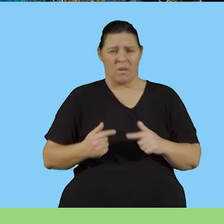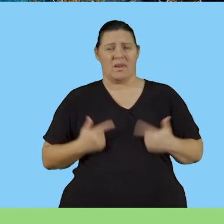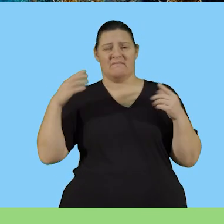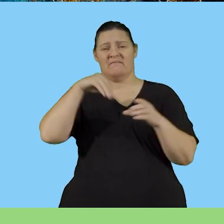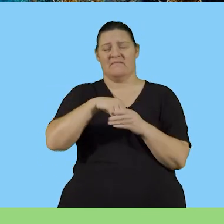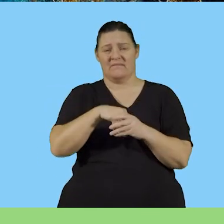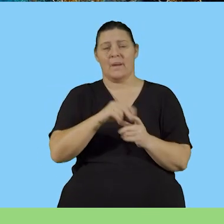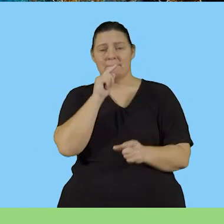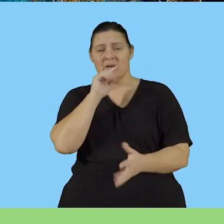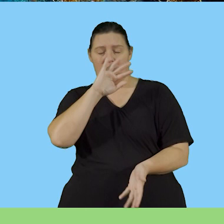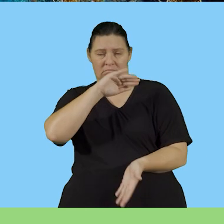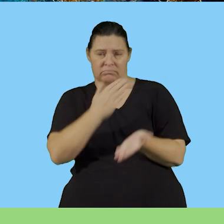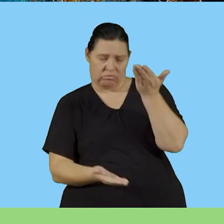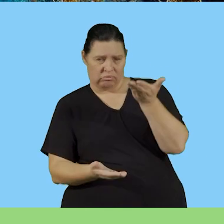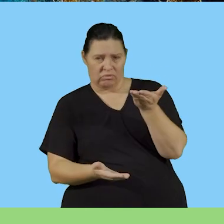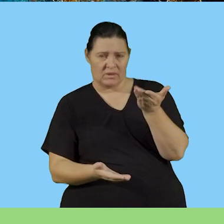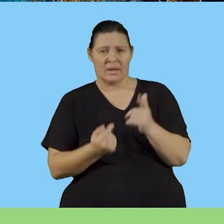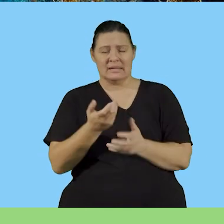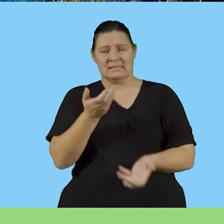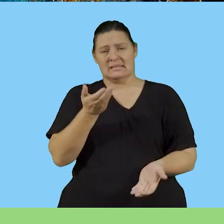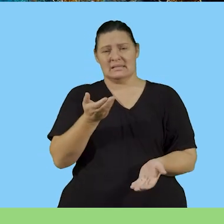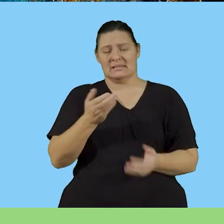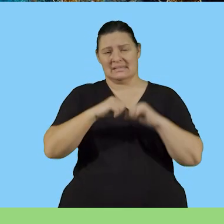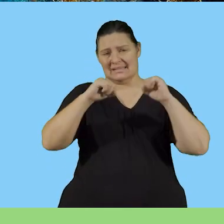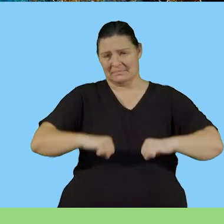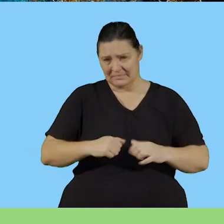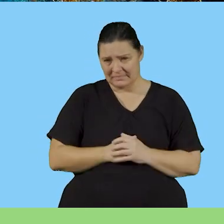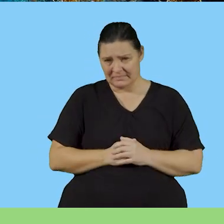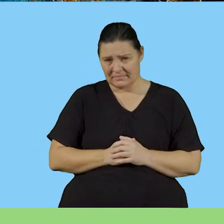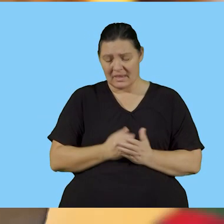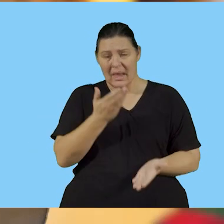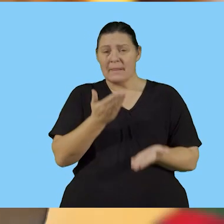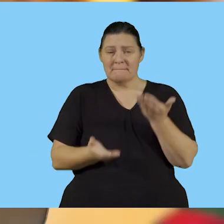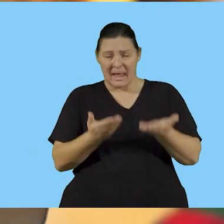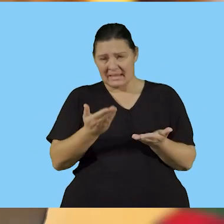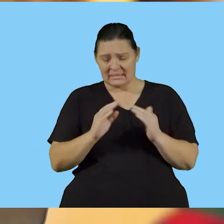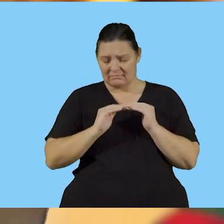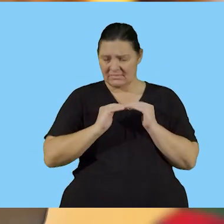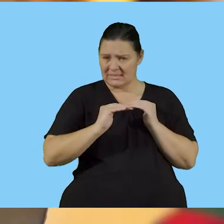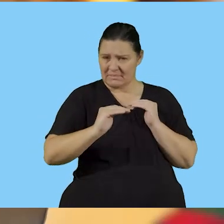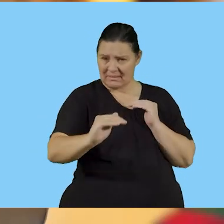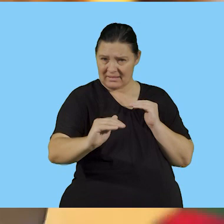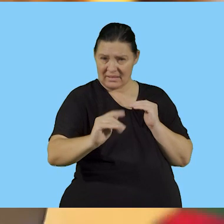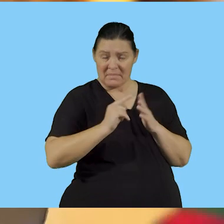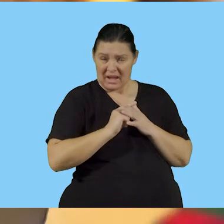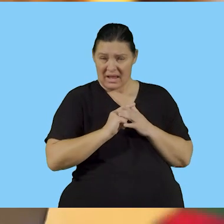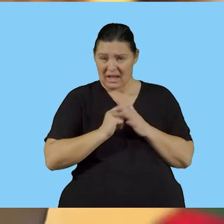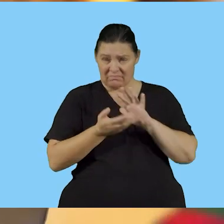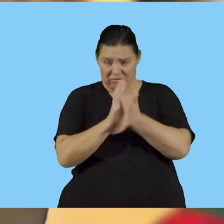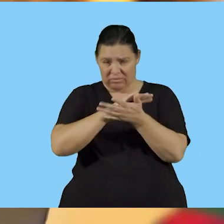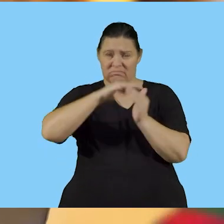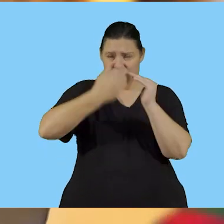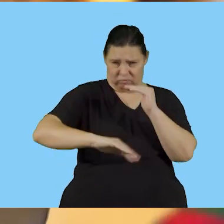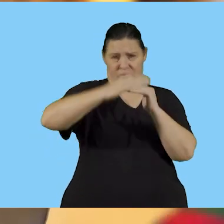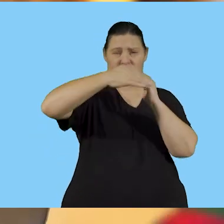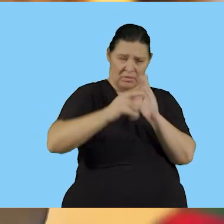and could cause an imbalance in the ecosystem. So we said that the balance in the ecosystem speaks about stability. And we